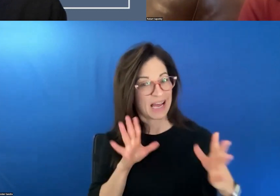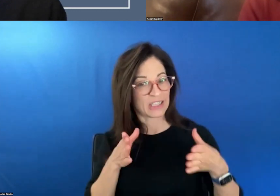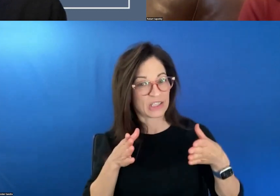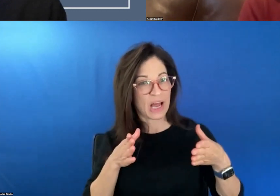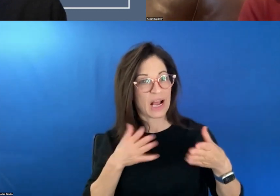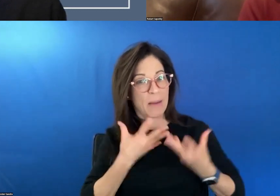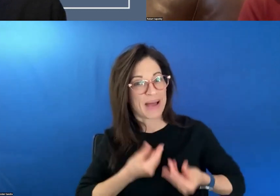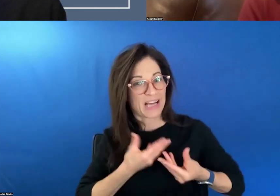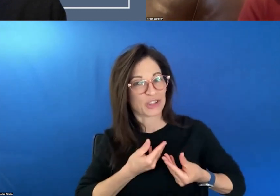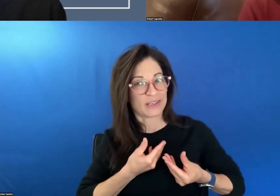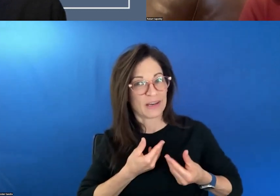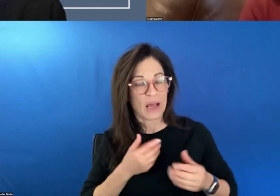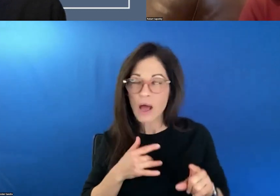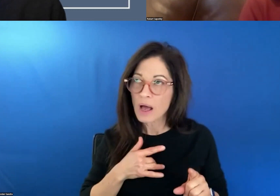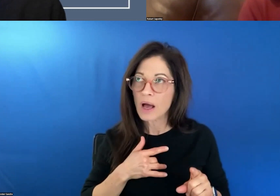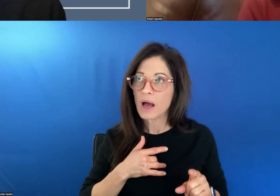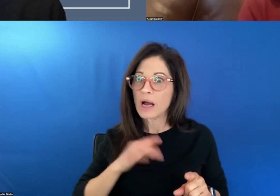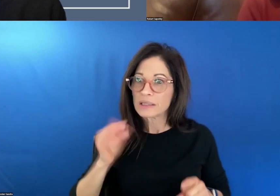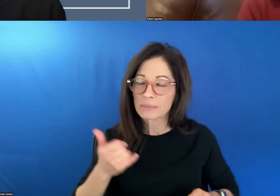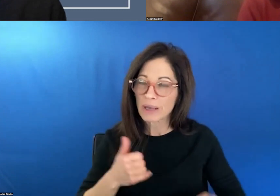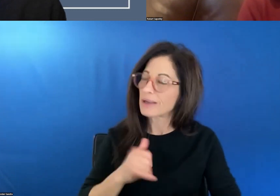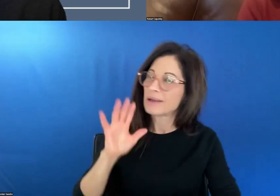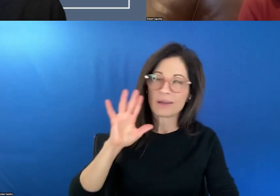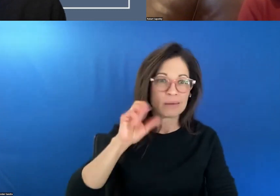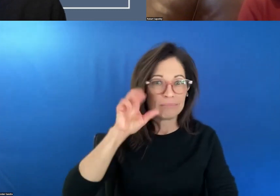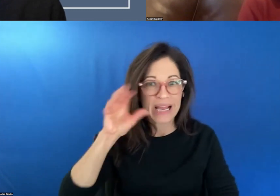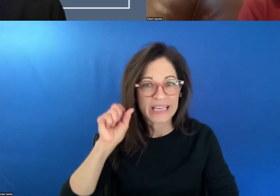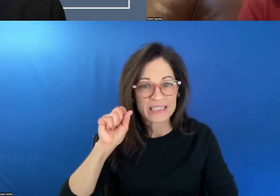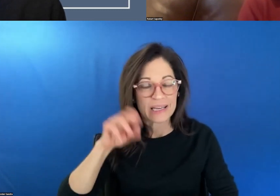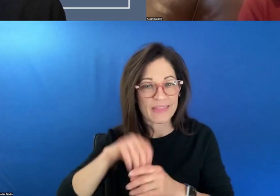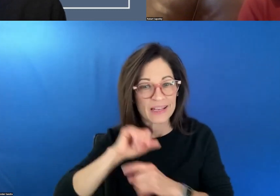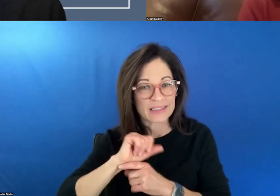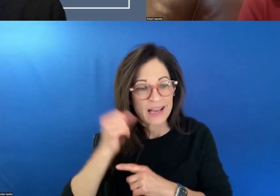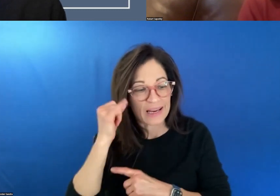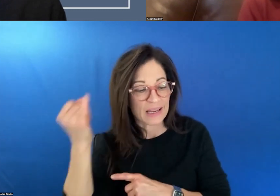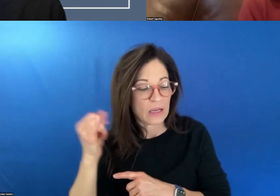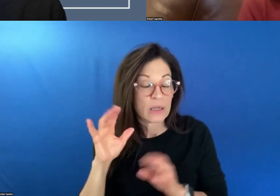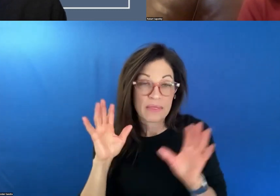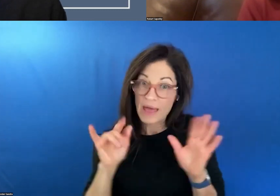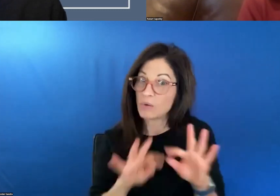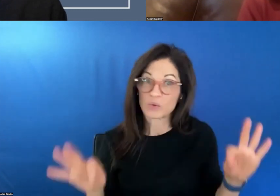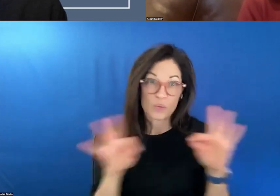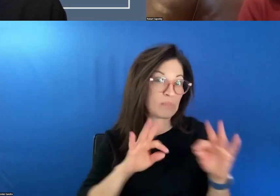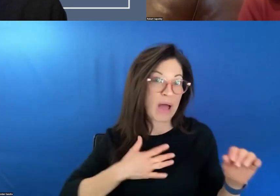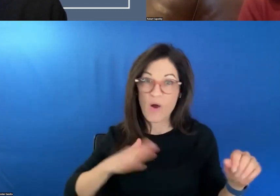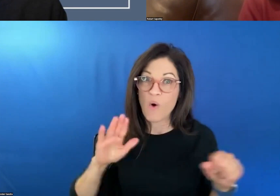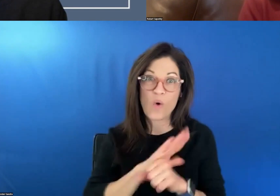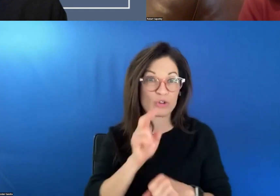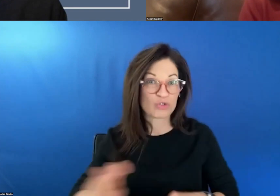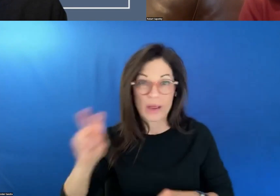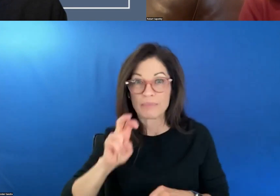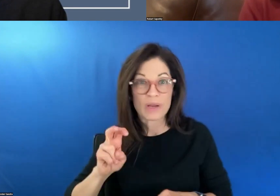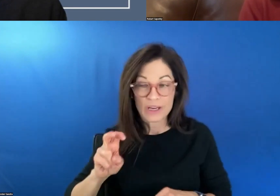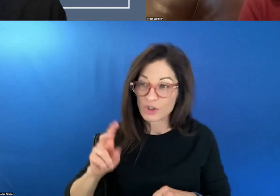like seemed like beyond unlikely and amazing in this context. And that was worth the entire trip, hearing this guy just say this